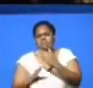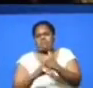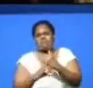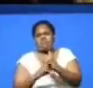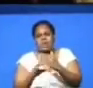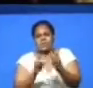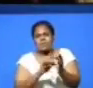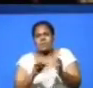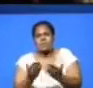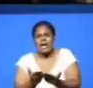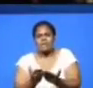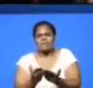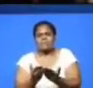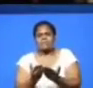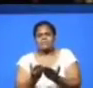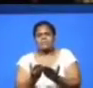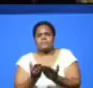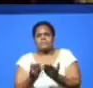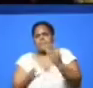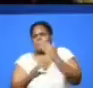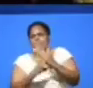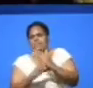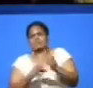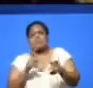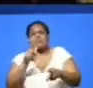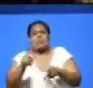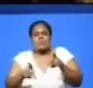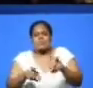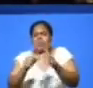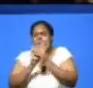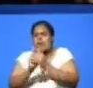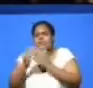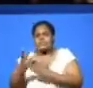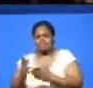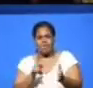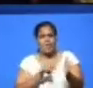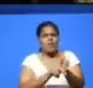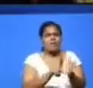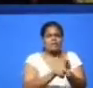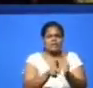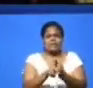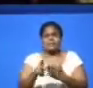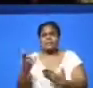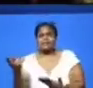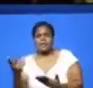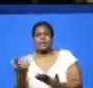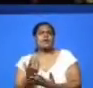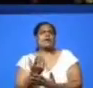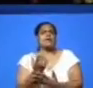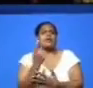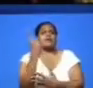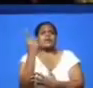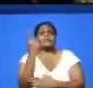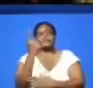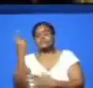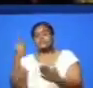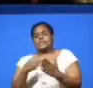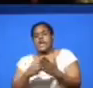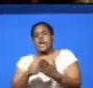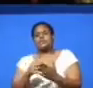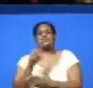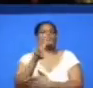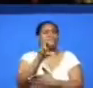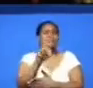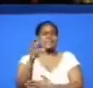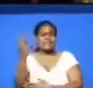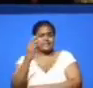God. And the two witnesses were slaughtered on one hand for 1260 days under